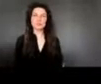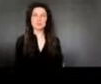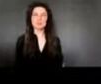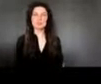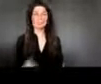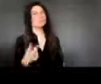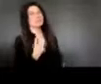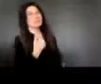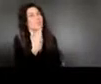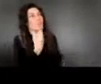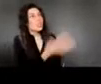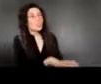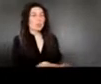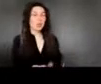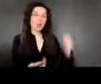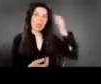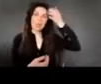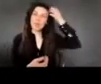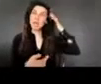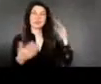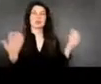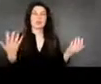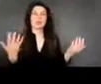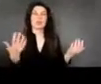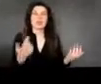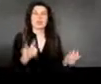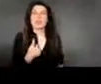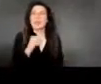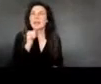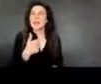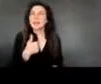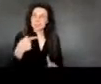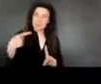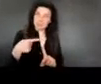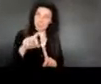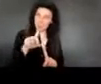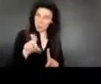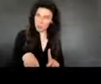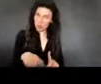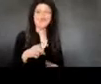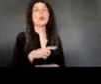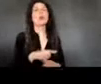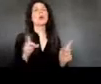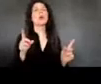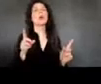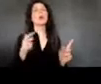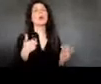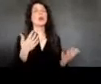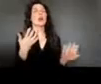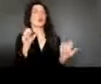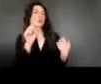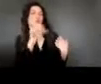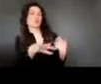Thank you. I mean, maybe all I can say is I don't have a specific question or anything like that, but for me, the interesting thing